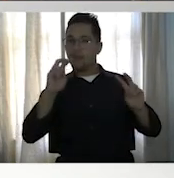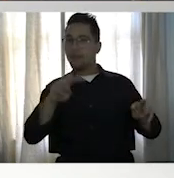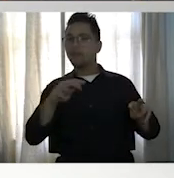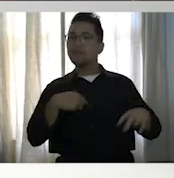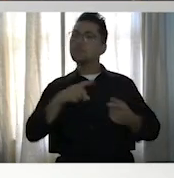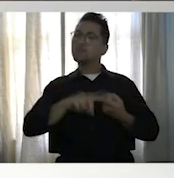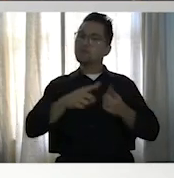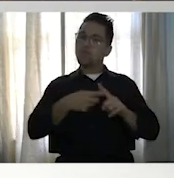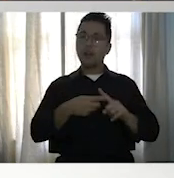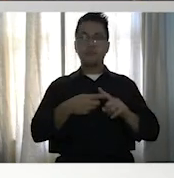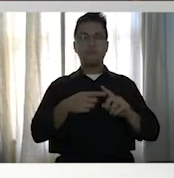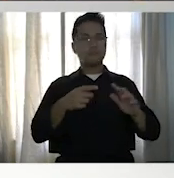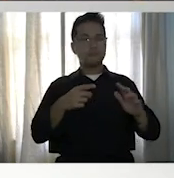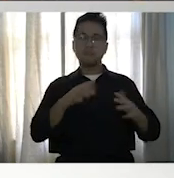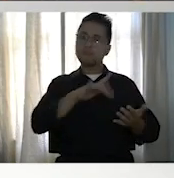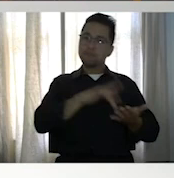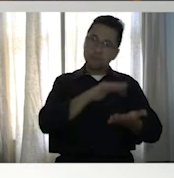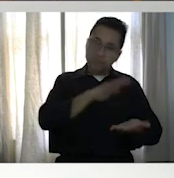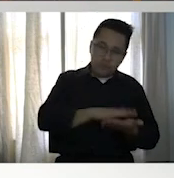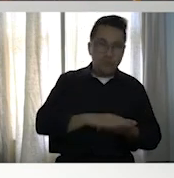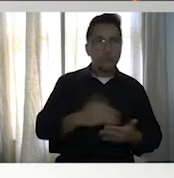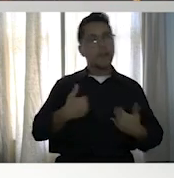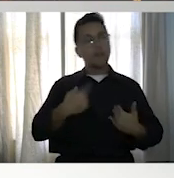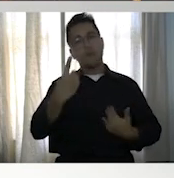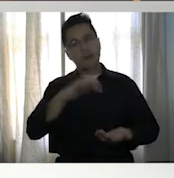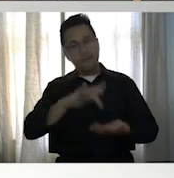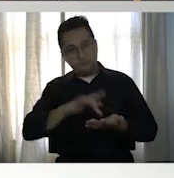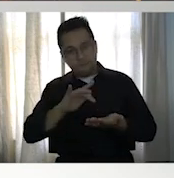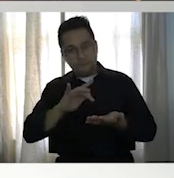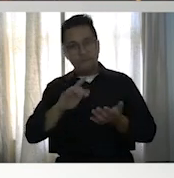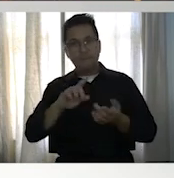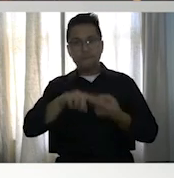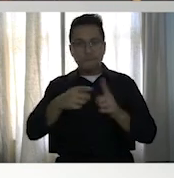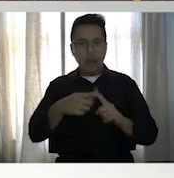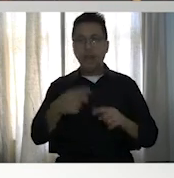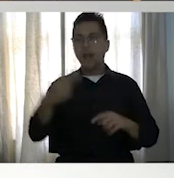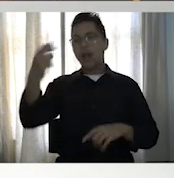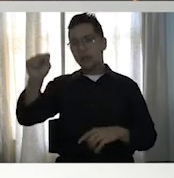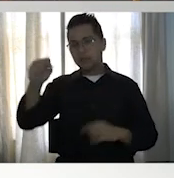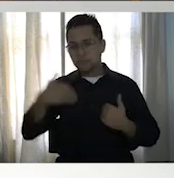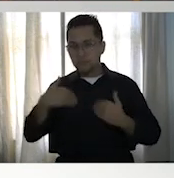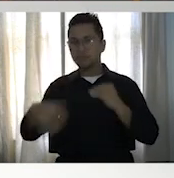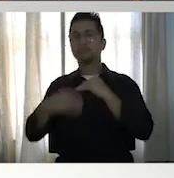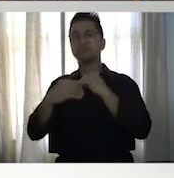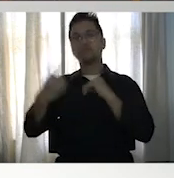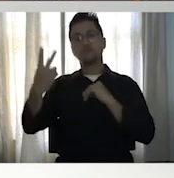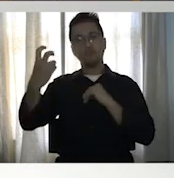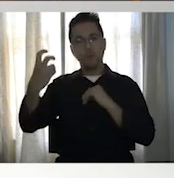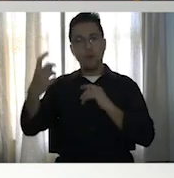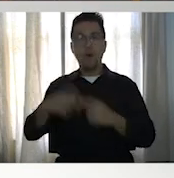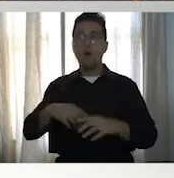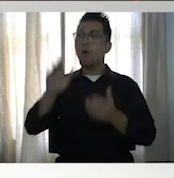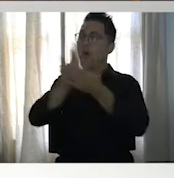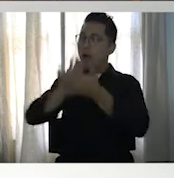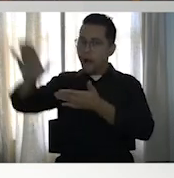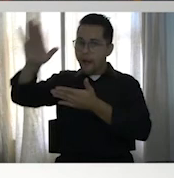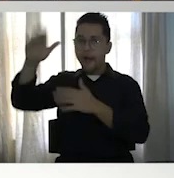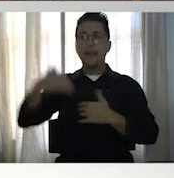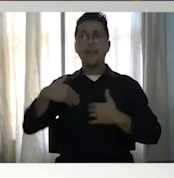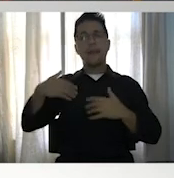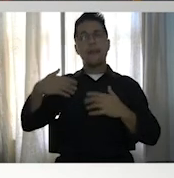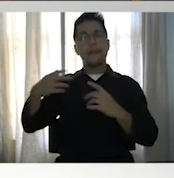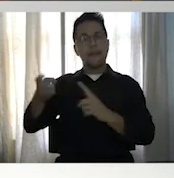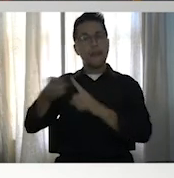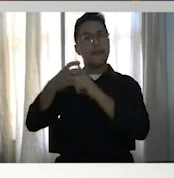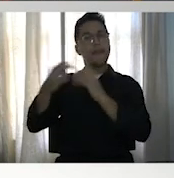friends in middle school. He had 1 friend in middle school. In high school, he had 2 more friends. In college, he picked up